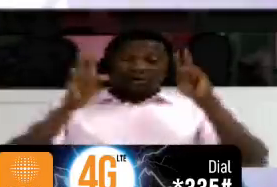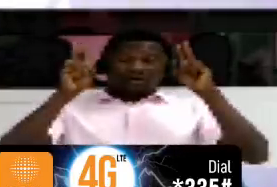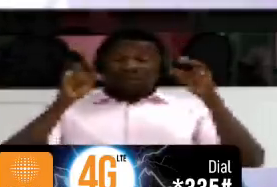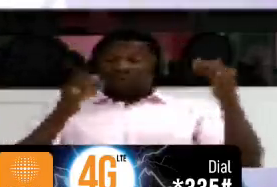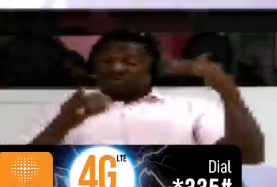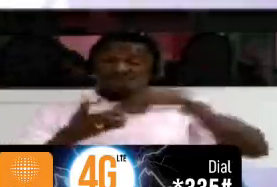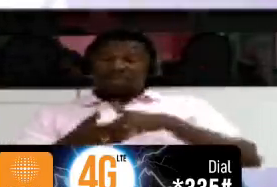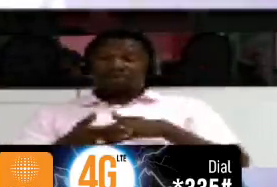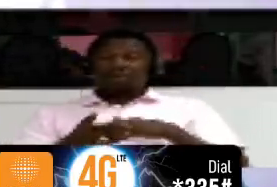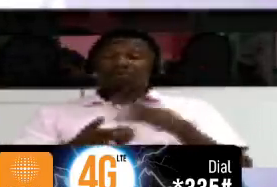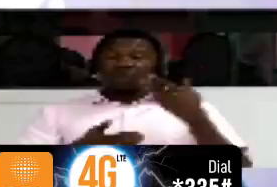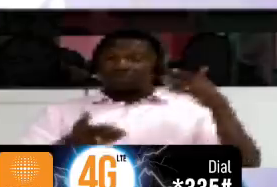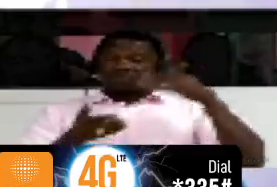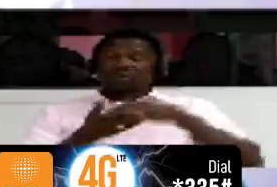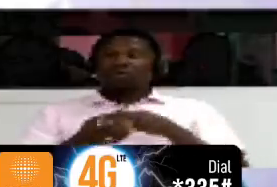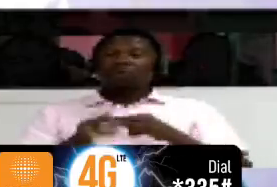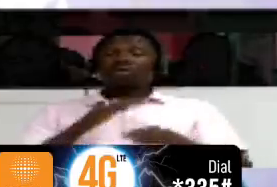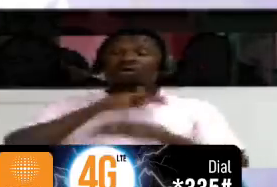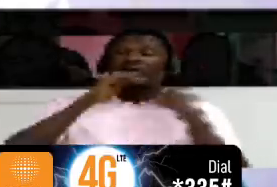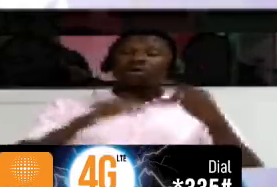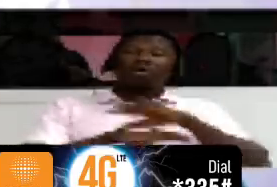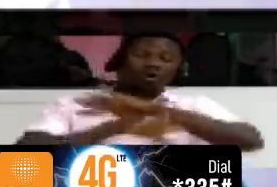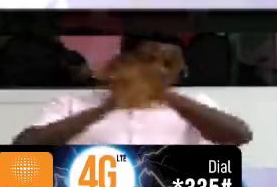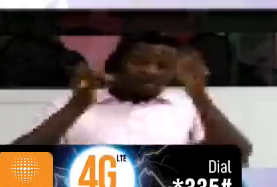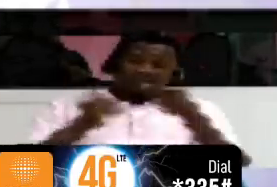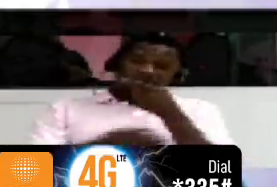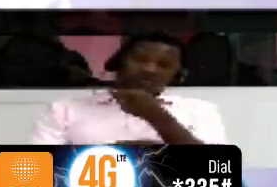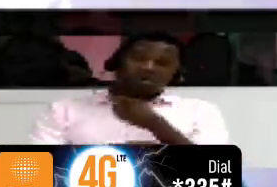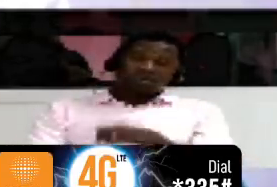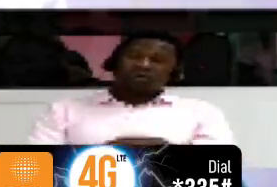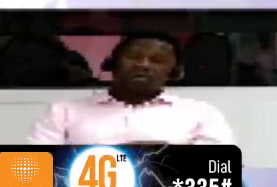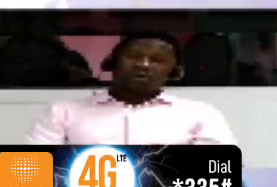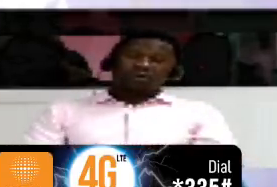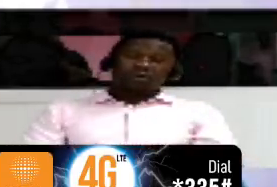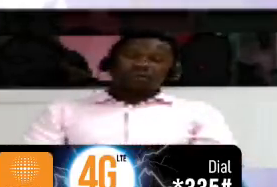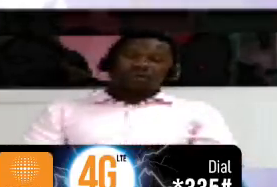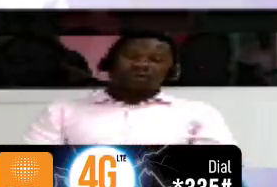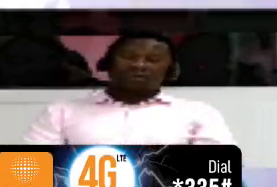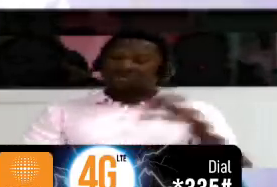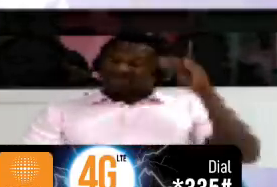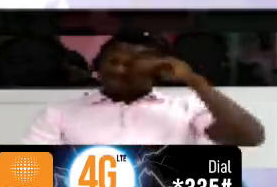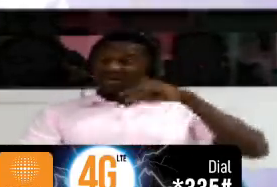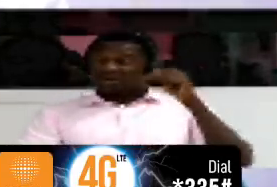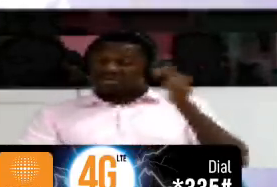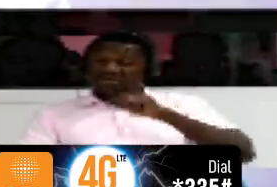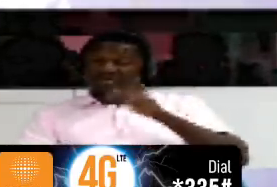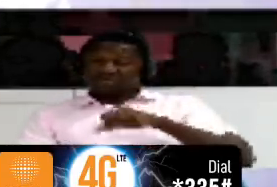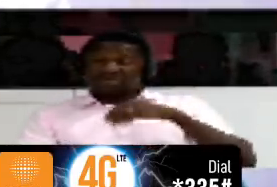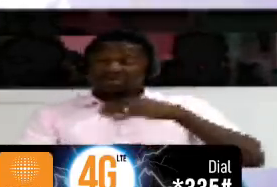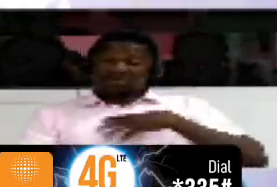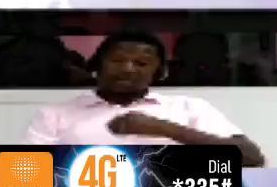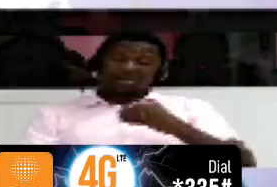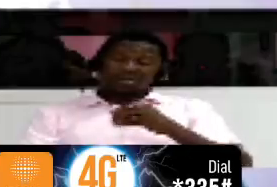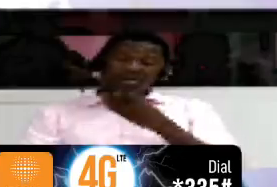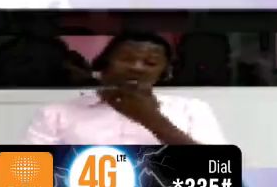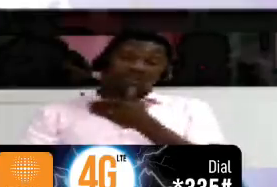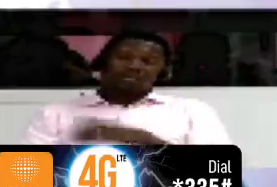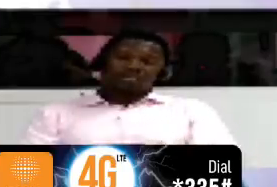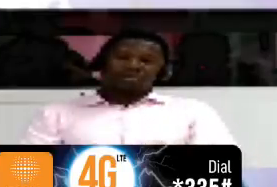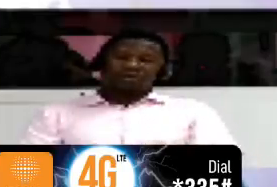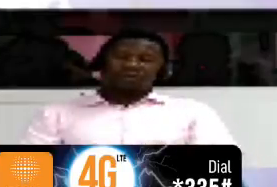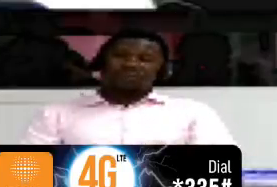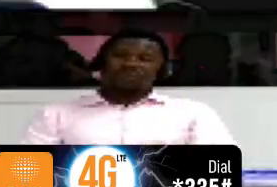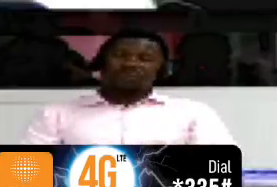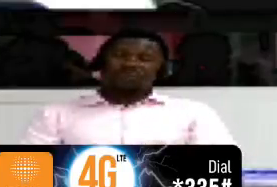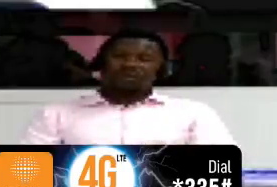all of you. You are the opposition children. Lot of comments about us. Did you understand who was